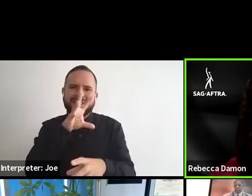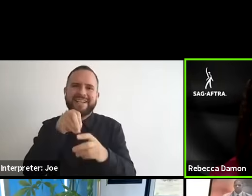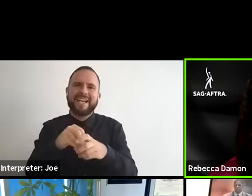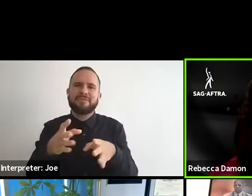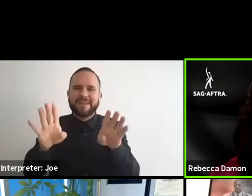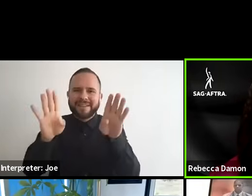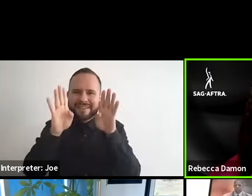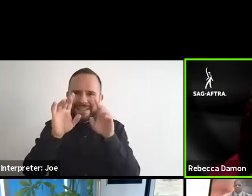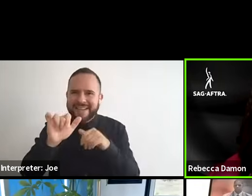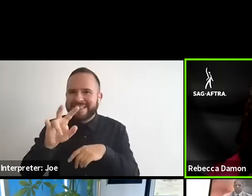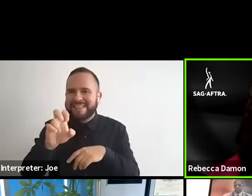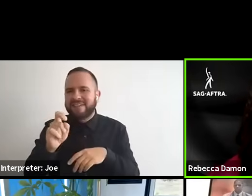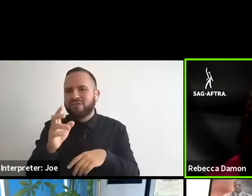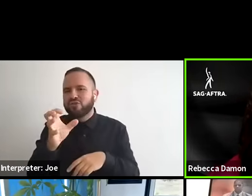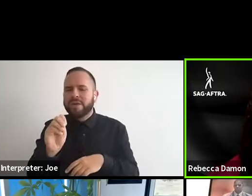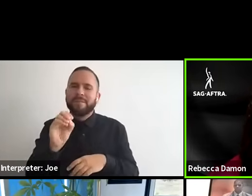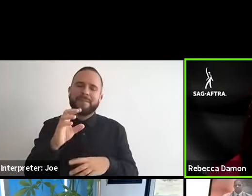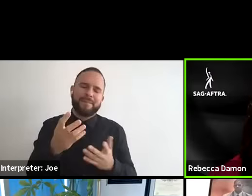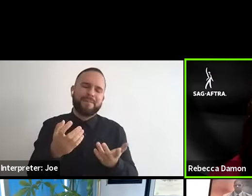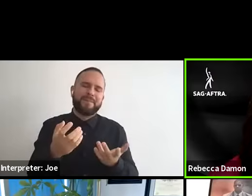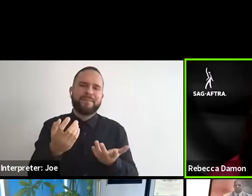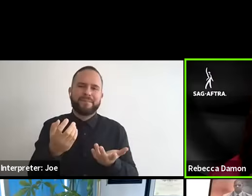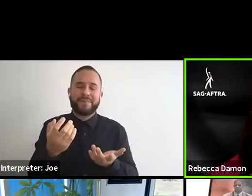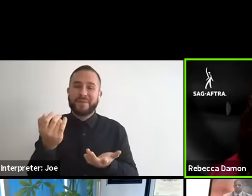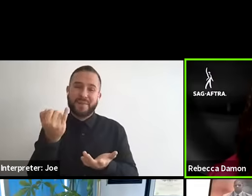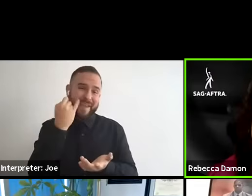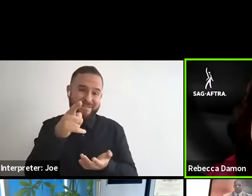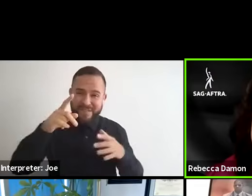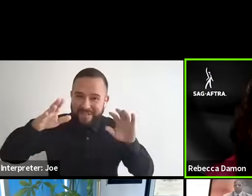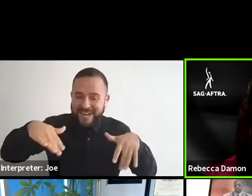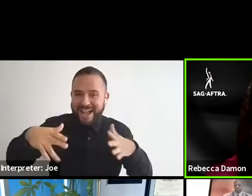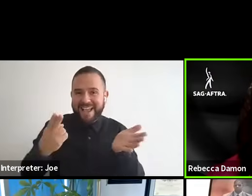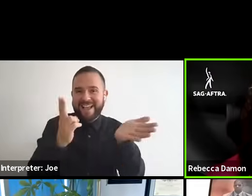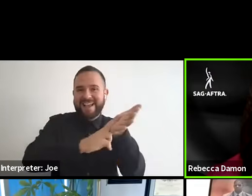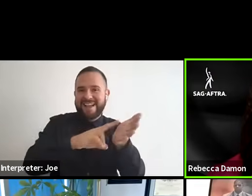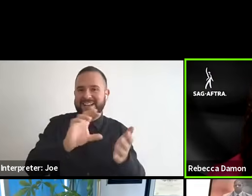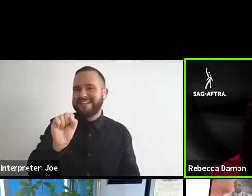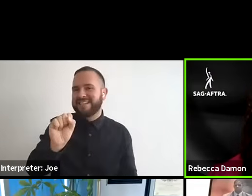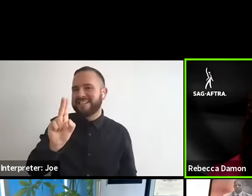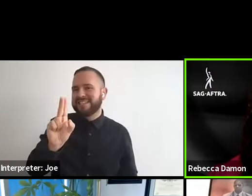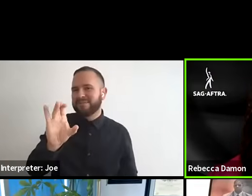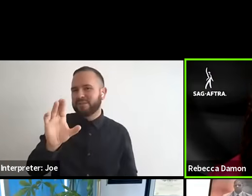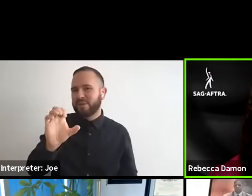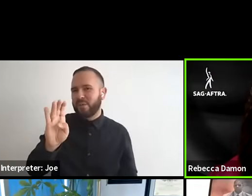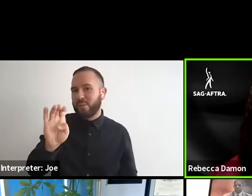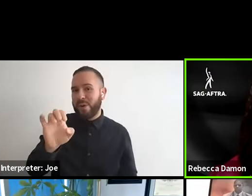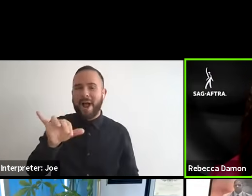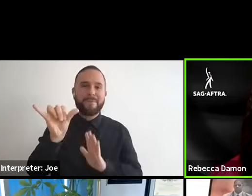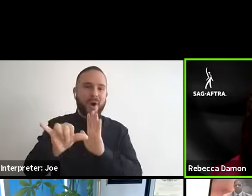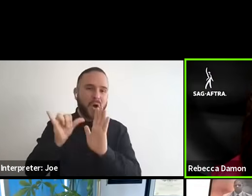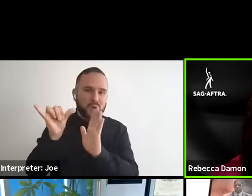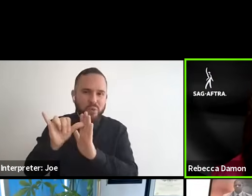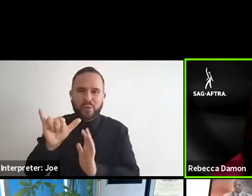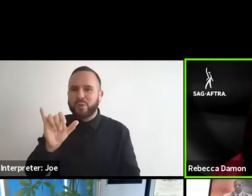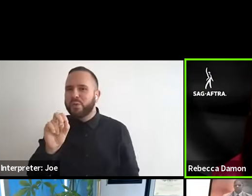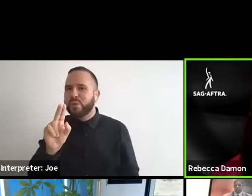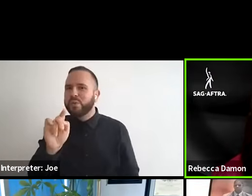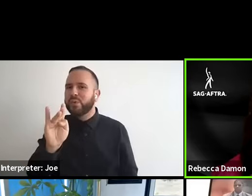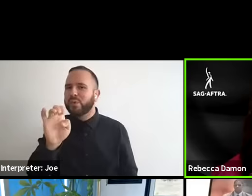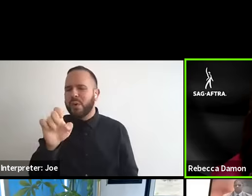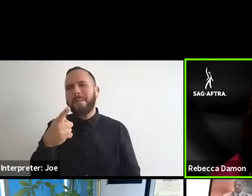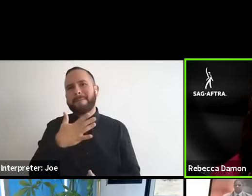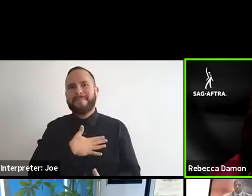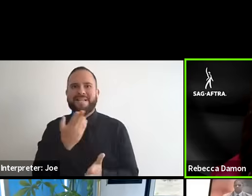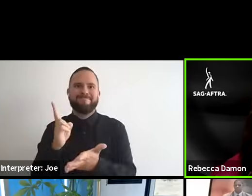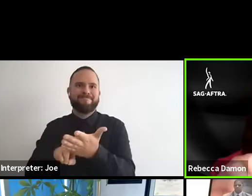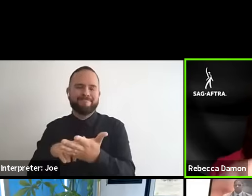or PTEOE. If you haven't done so, please subscribe to the SAG-AFTRA YouTube channel while you're here so you can get updates